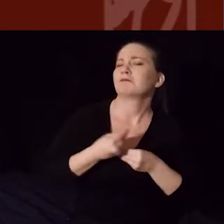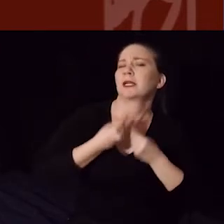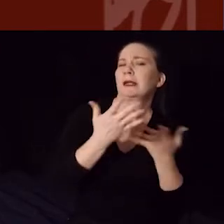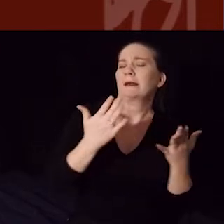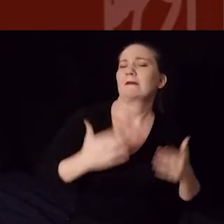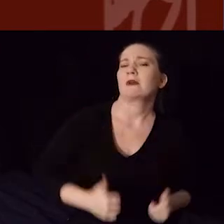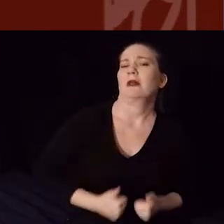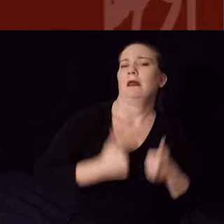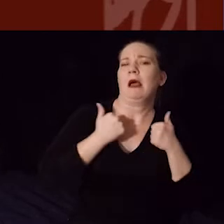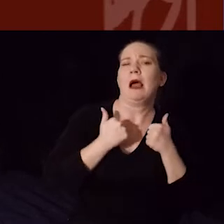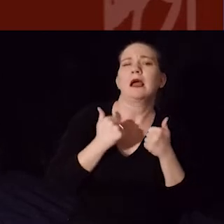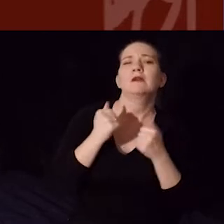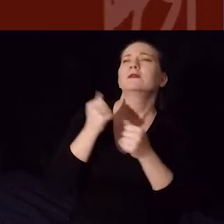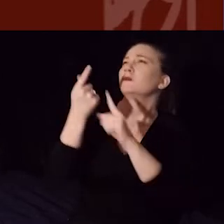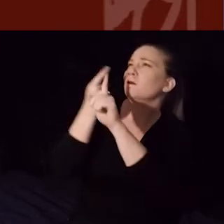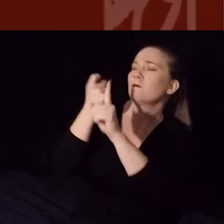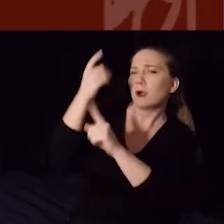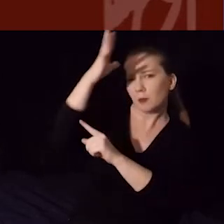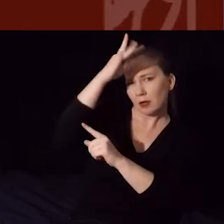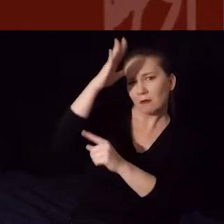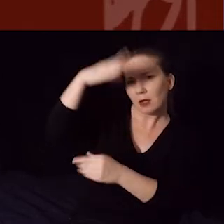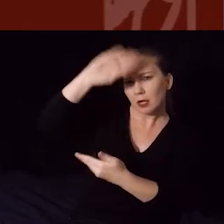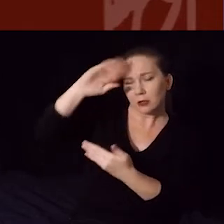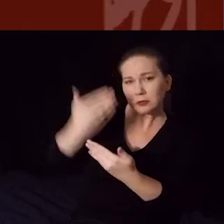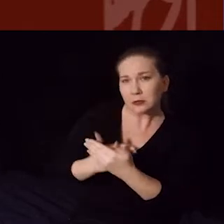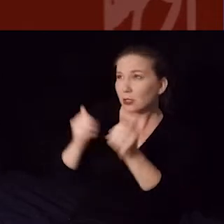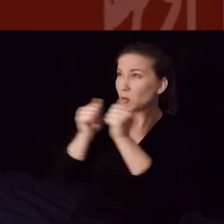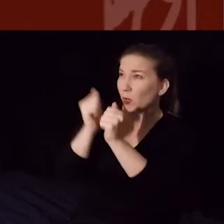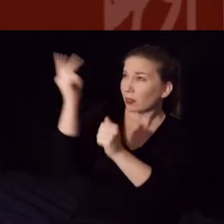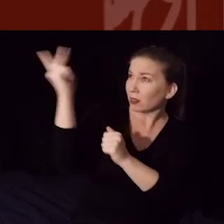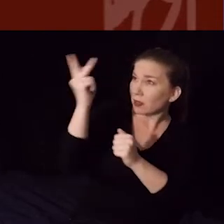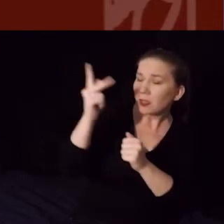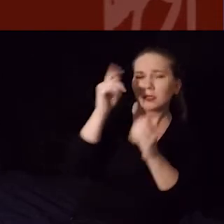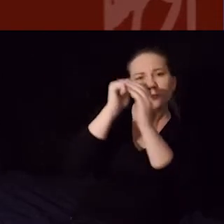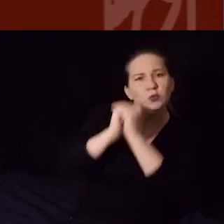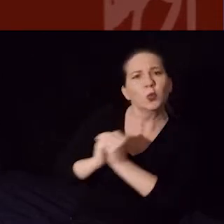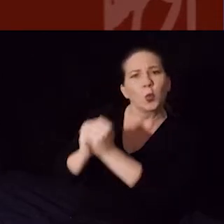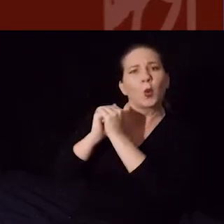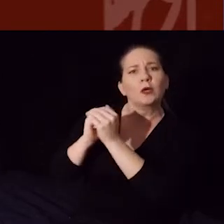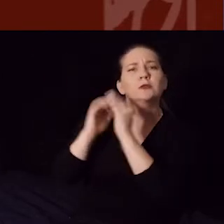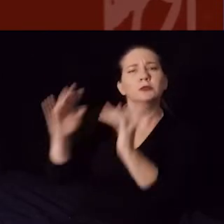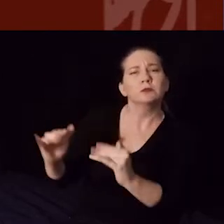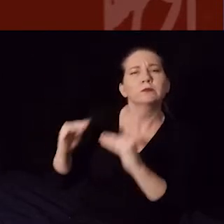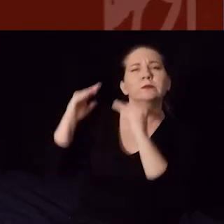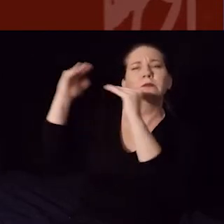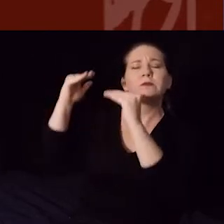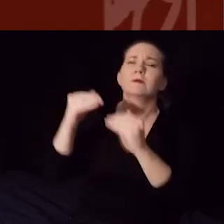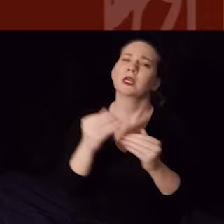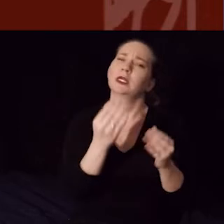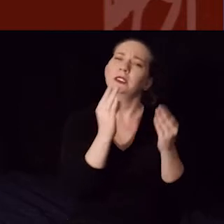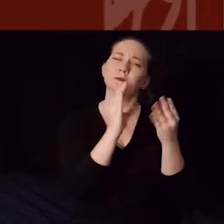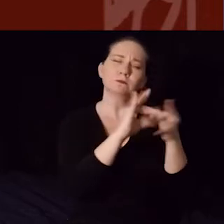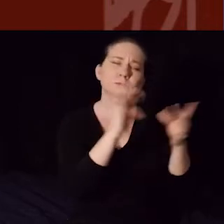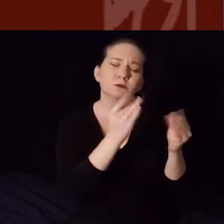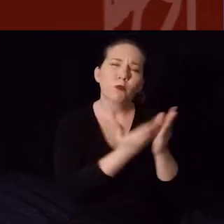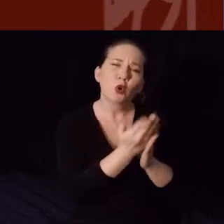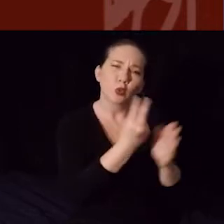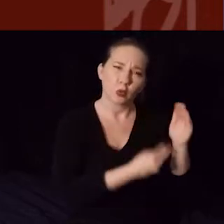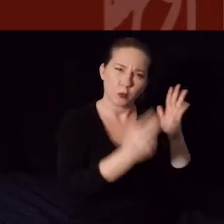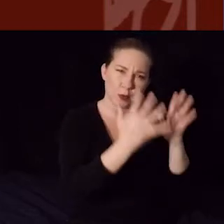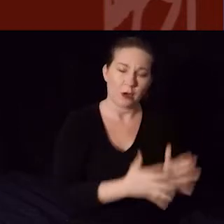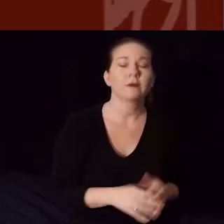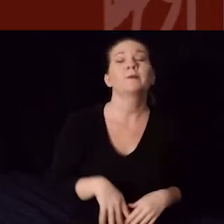proceeds from the Father and the Son. With the Father and the Son, he is worshipped and glorified. He has spoken through the